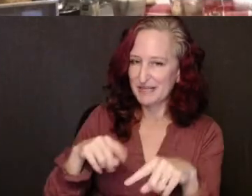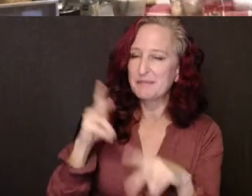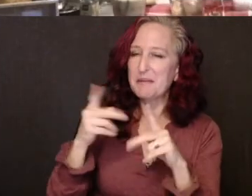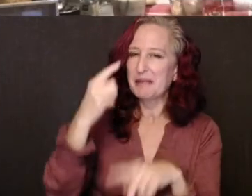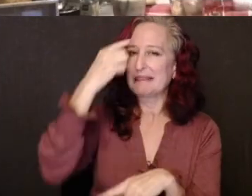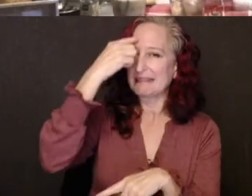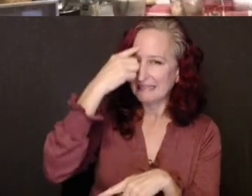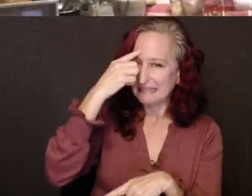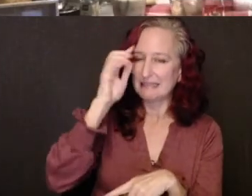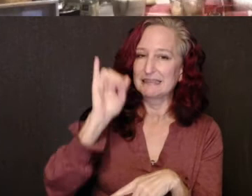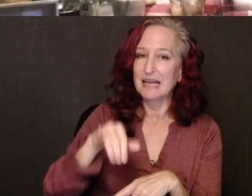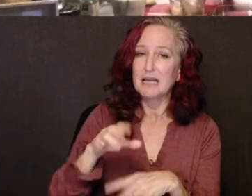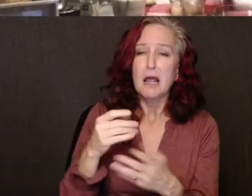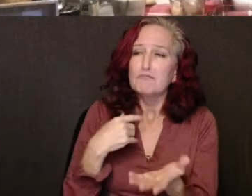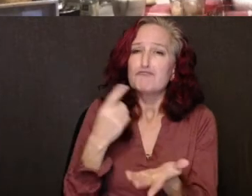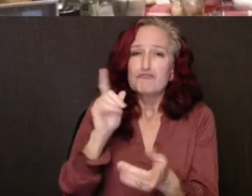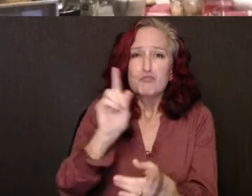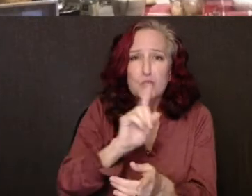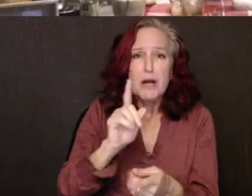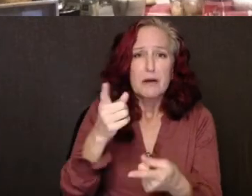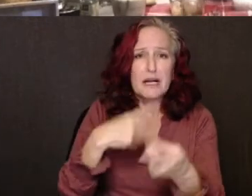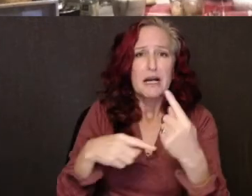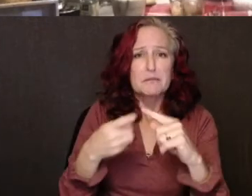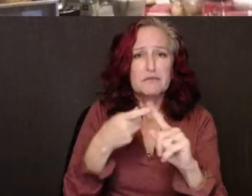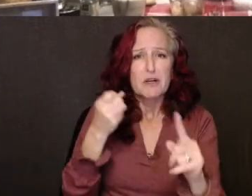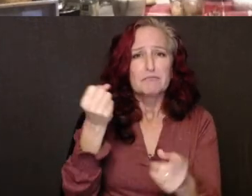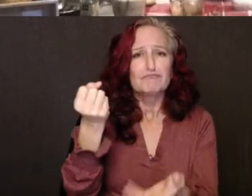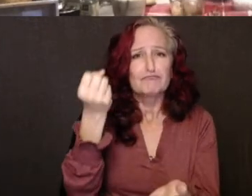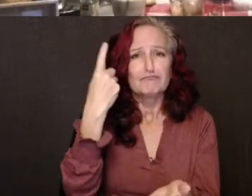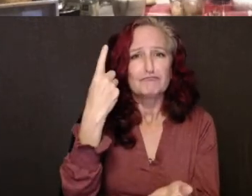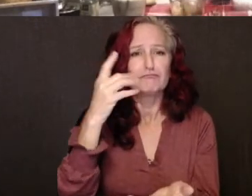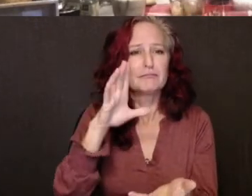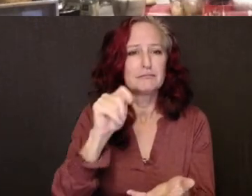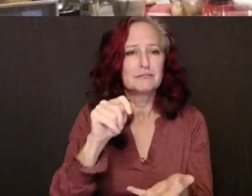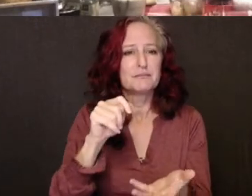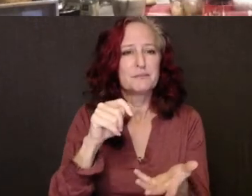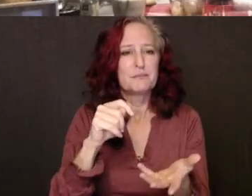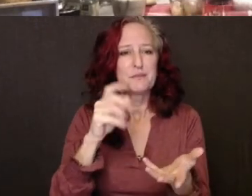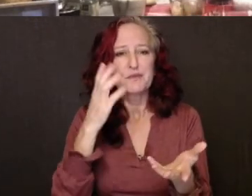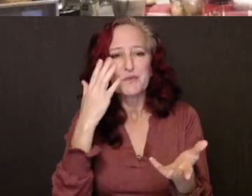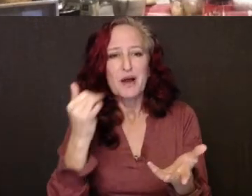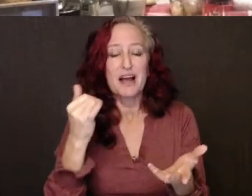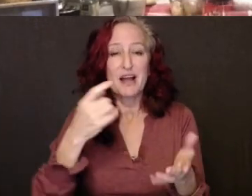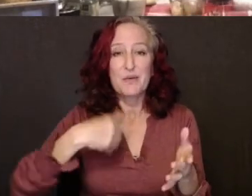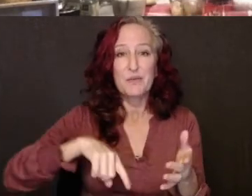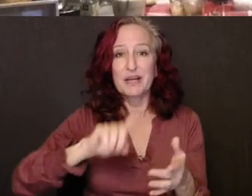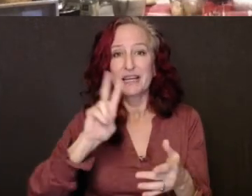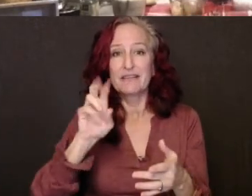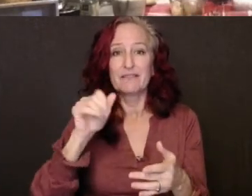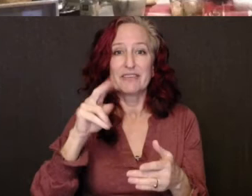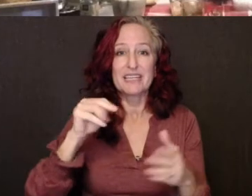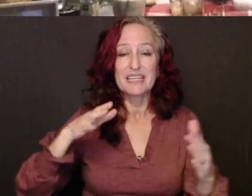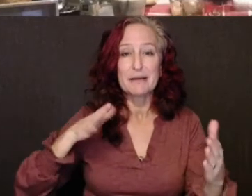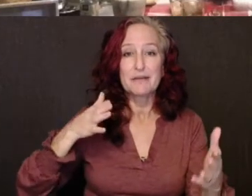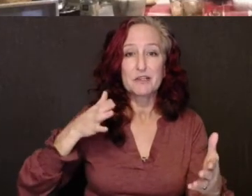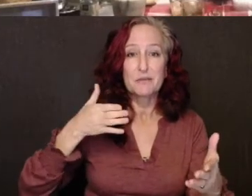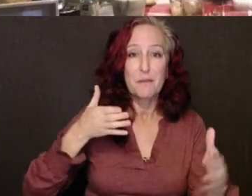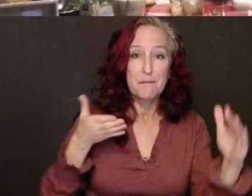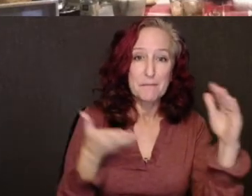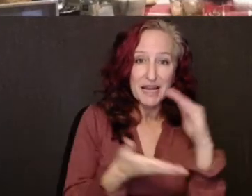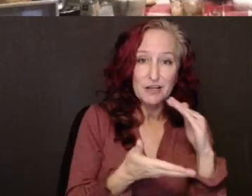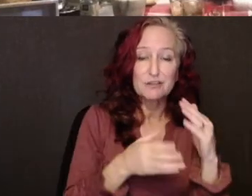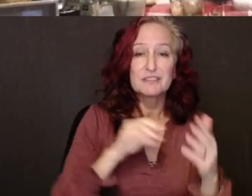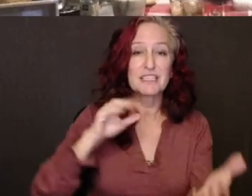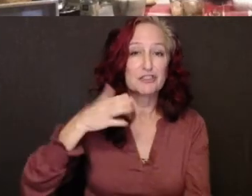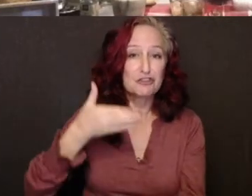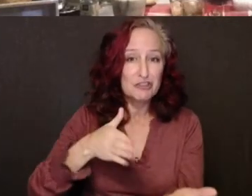the mistaken impression that if you're having a vegan baked good, that it's not going to be as decadent tasting